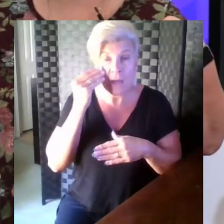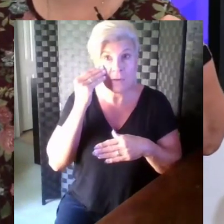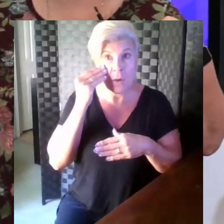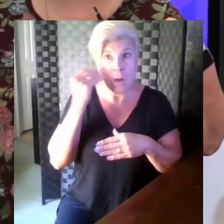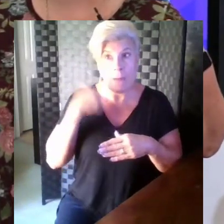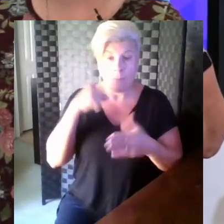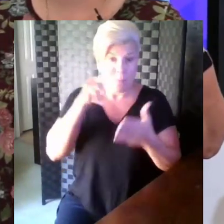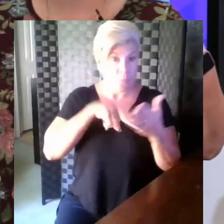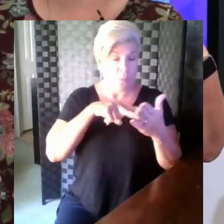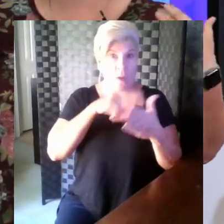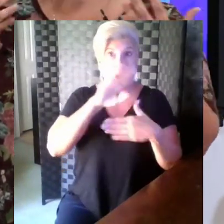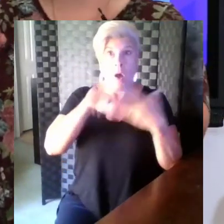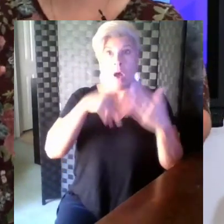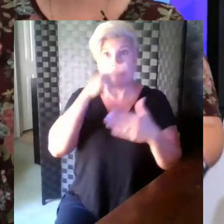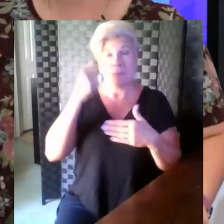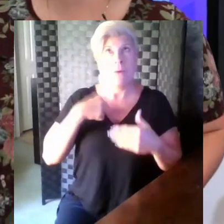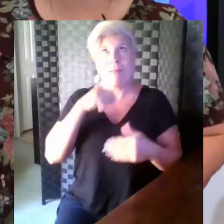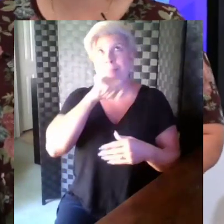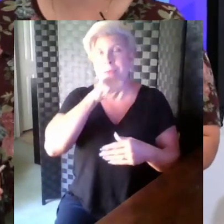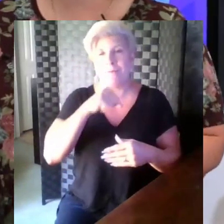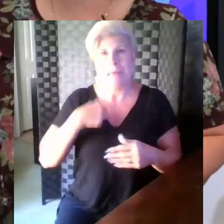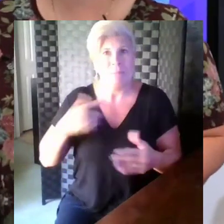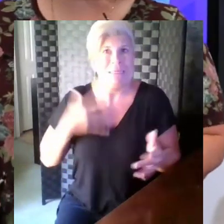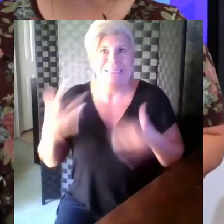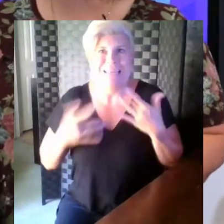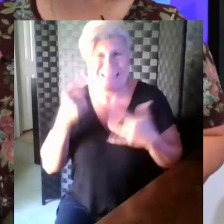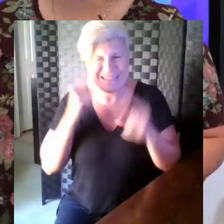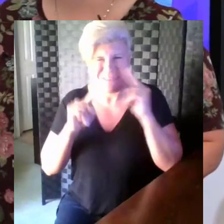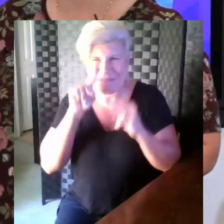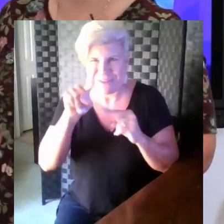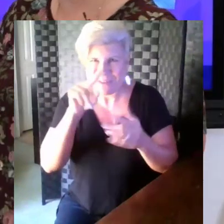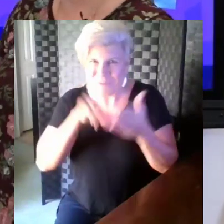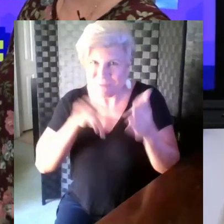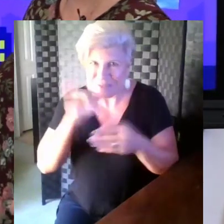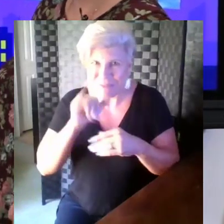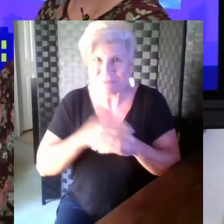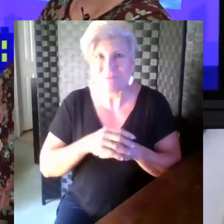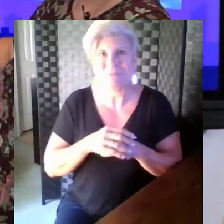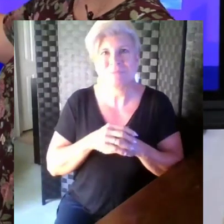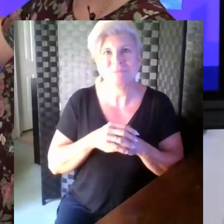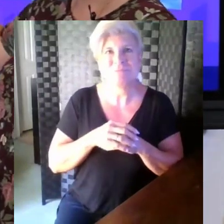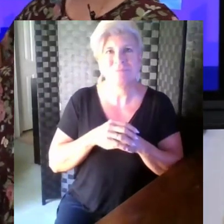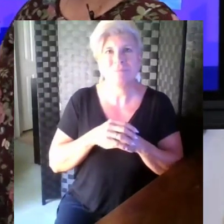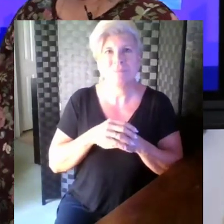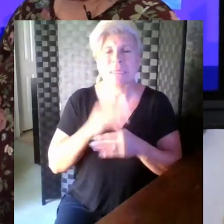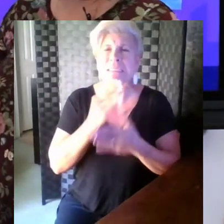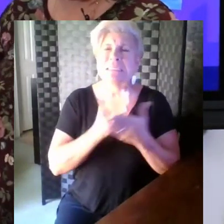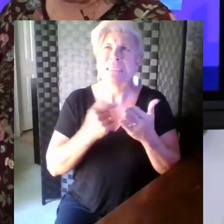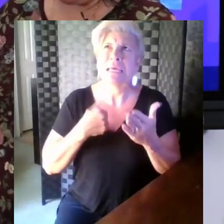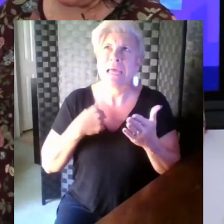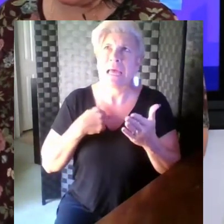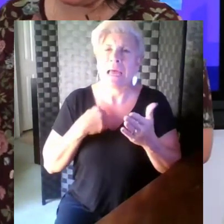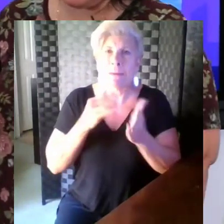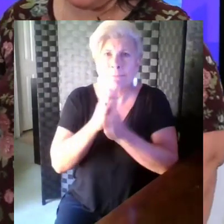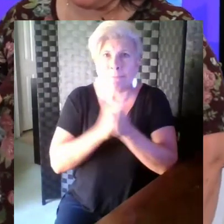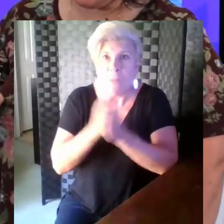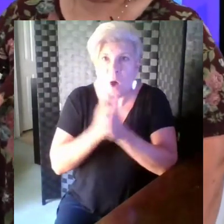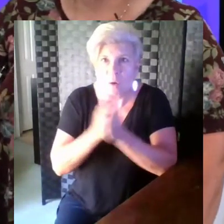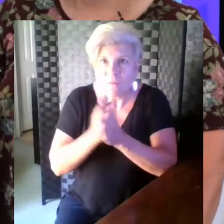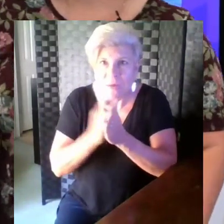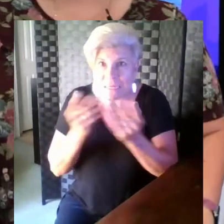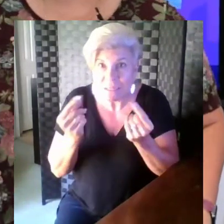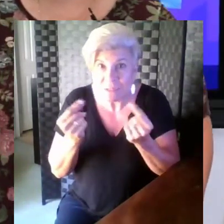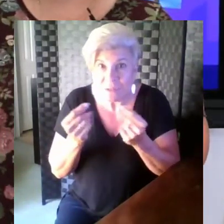the rest of the summer because I love it. And I'm just so excited to think about you reading as well. Something that I am motivated to